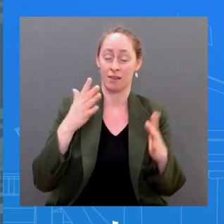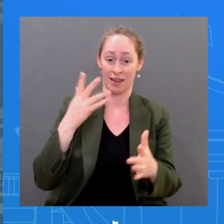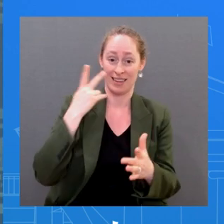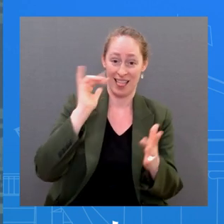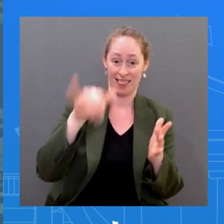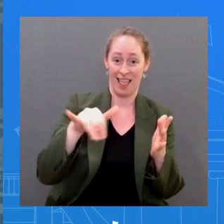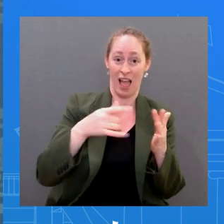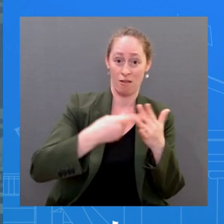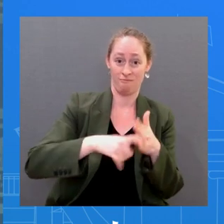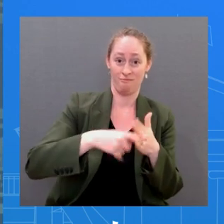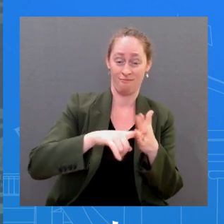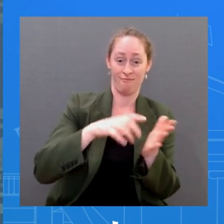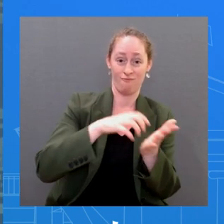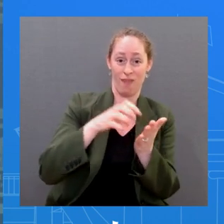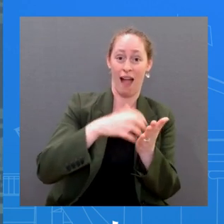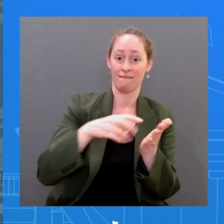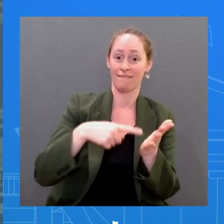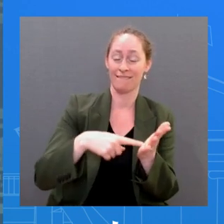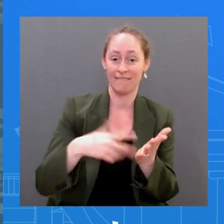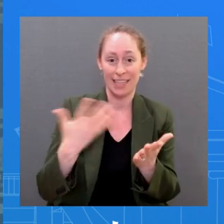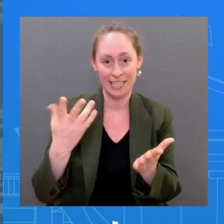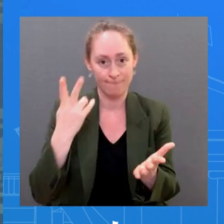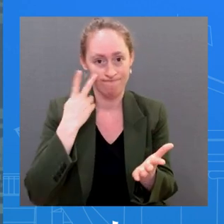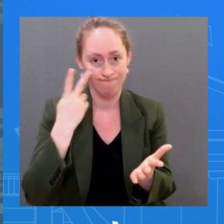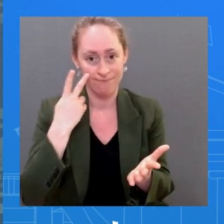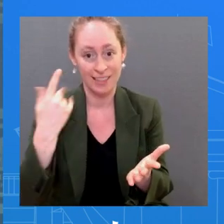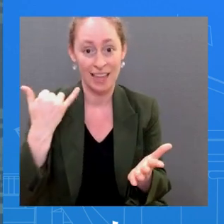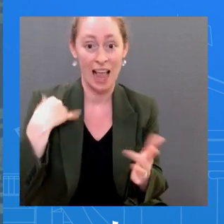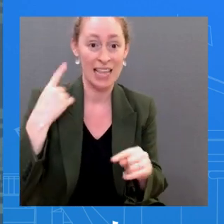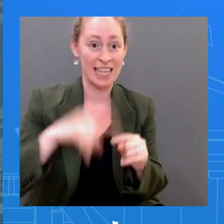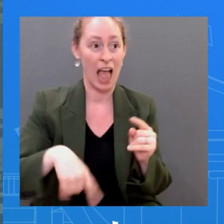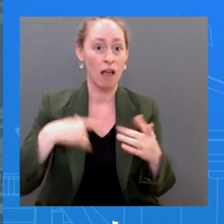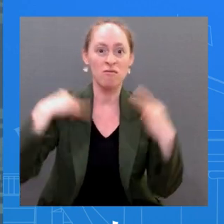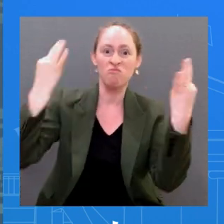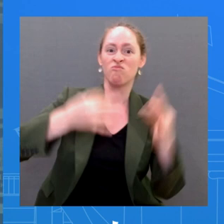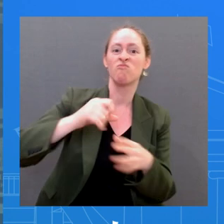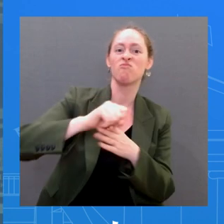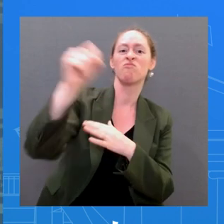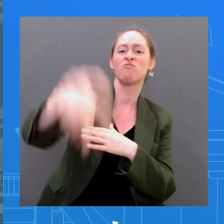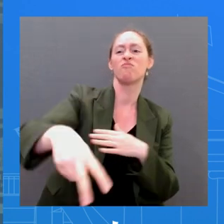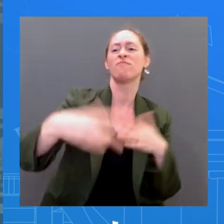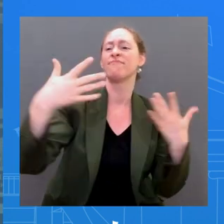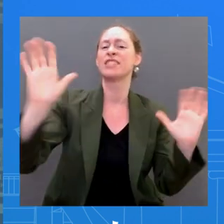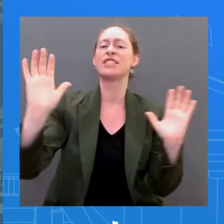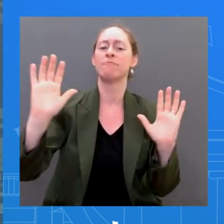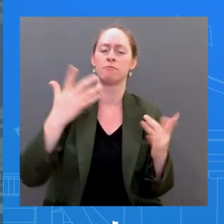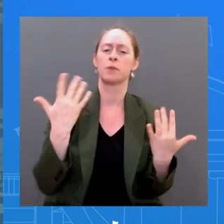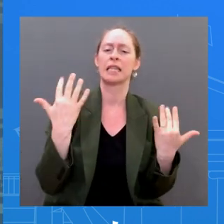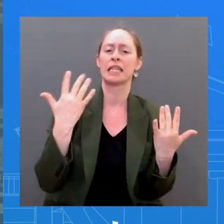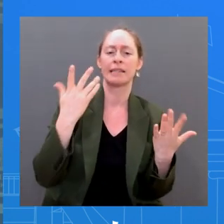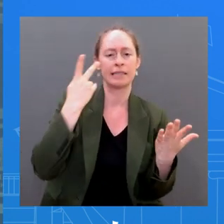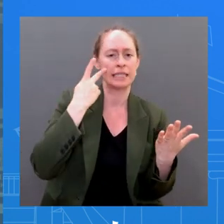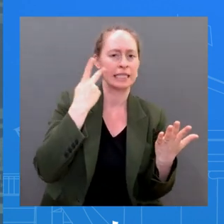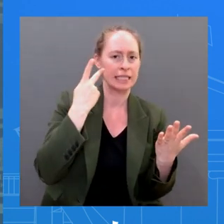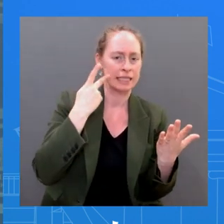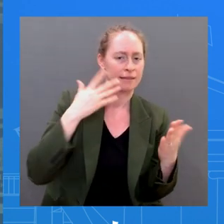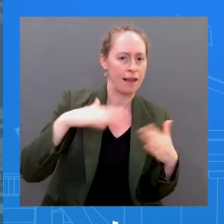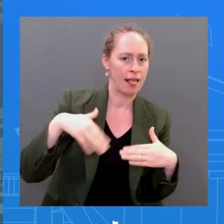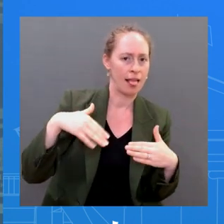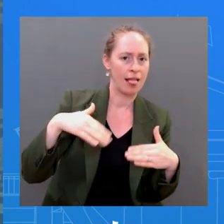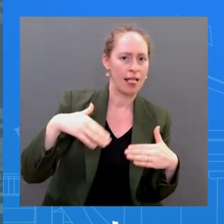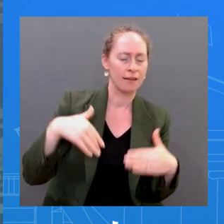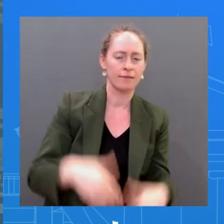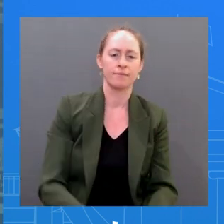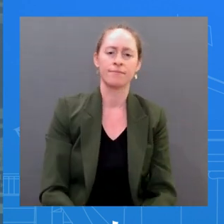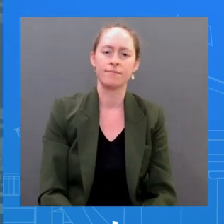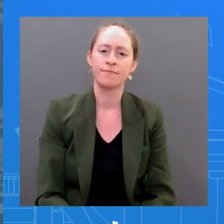into hypotheticals, and we don't want to get ahead of what is actually going to come forth. But it's something that it concerns us. All of the pieces of